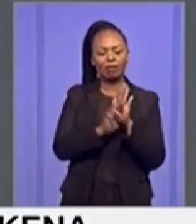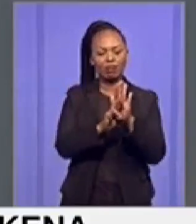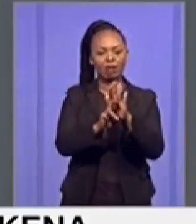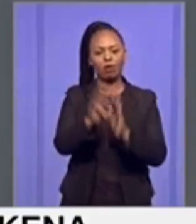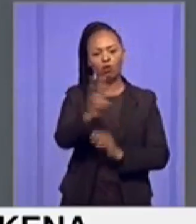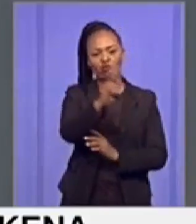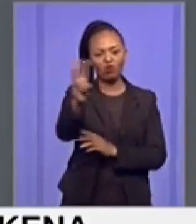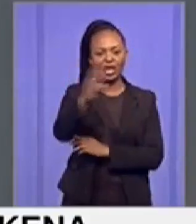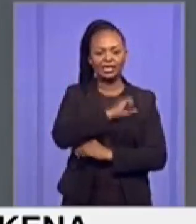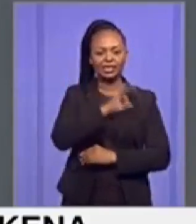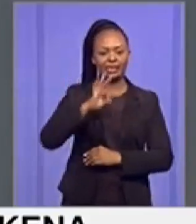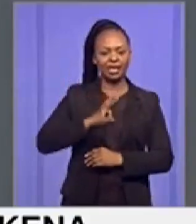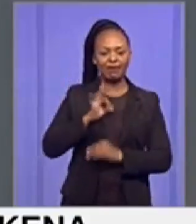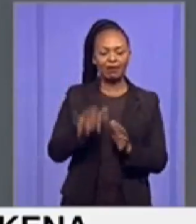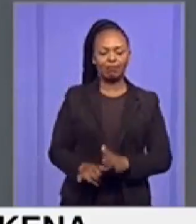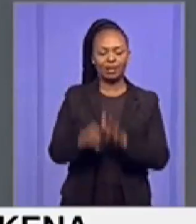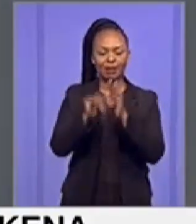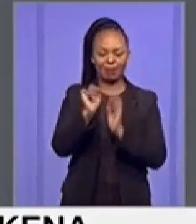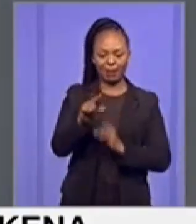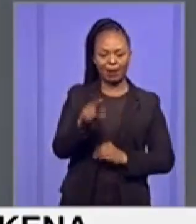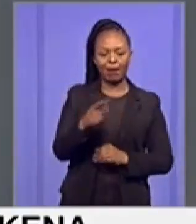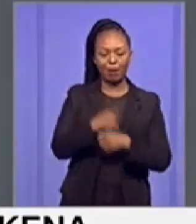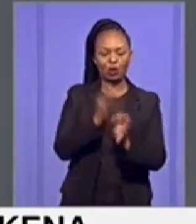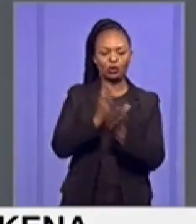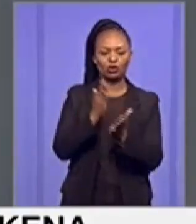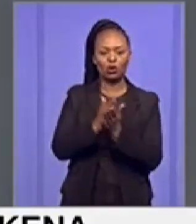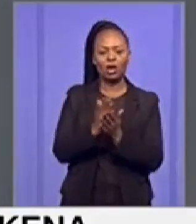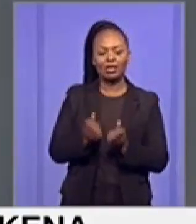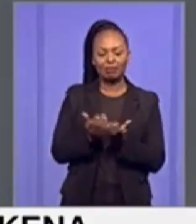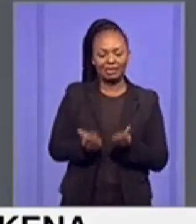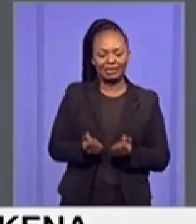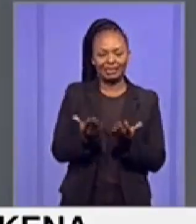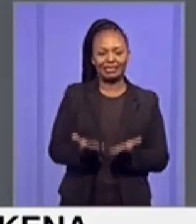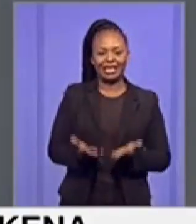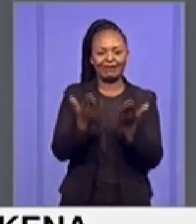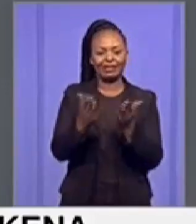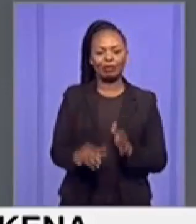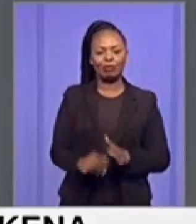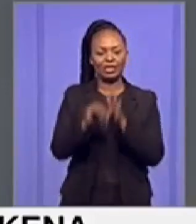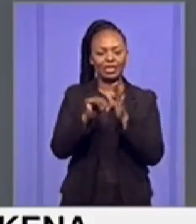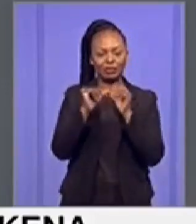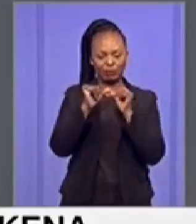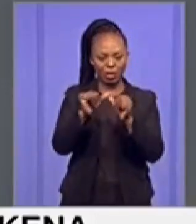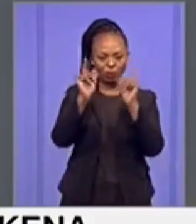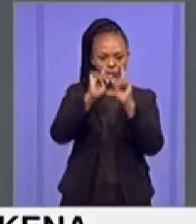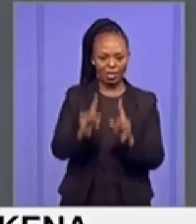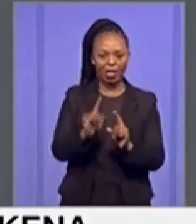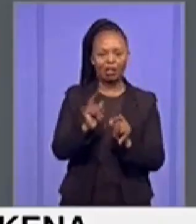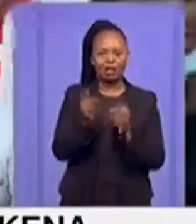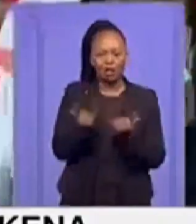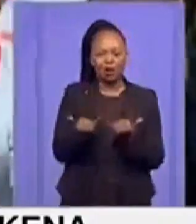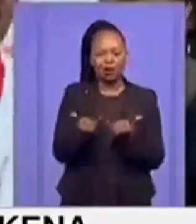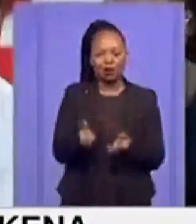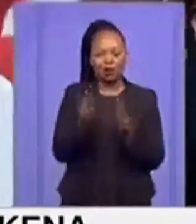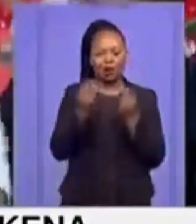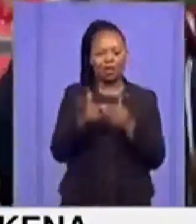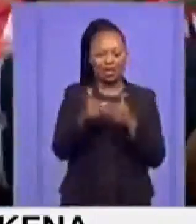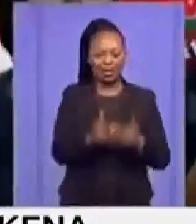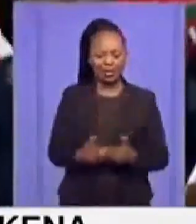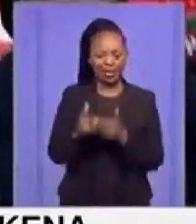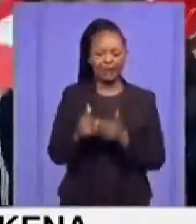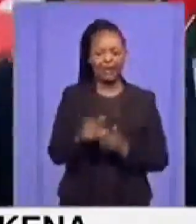to order when necessary and ensured that critical services continue and that our patients receive necessary care. Nehau